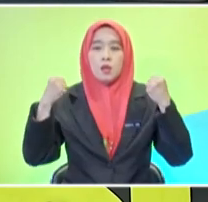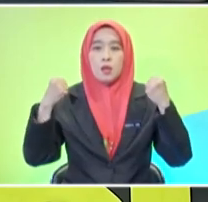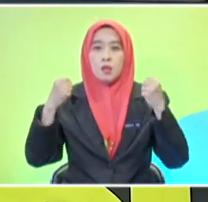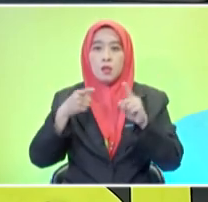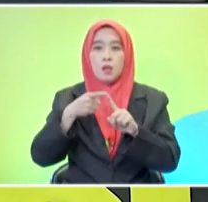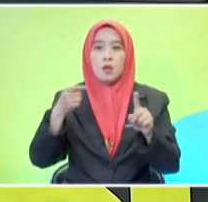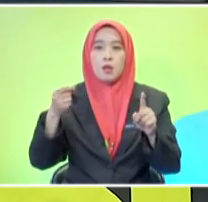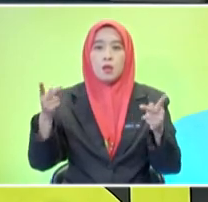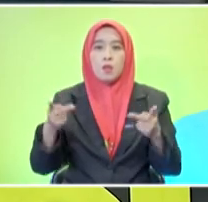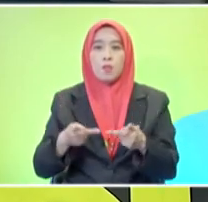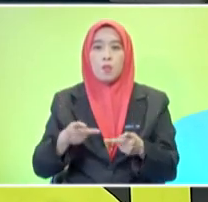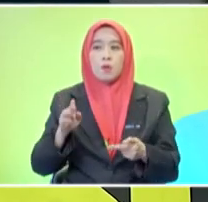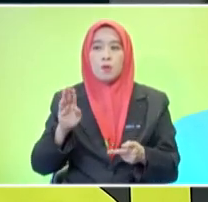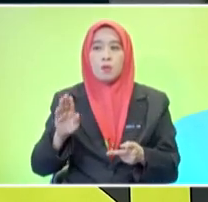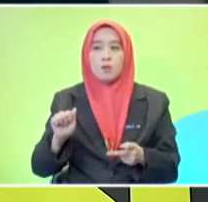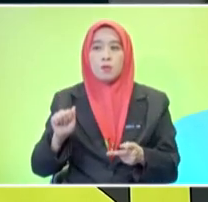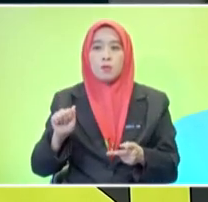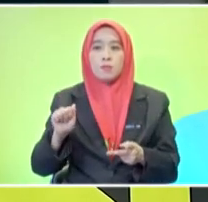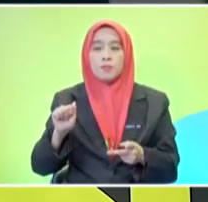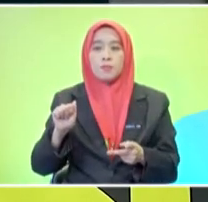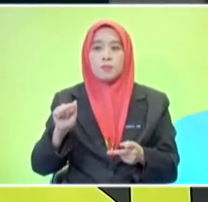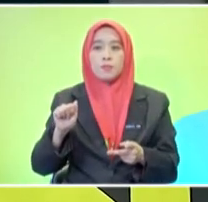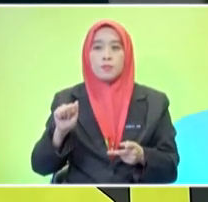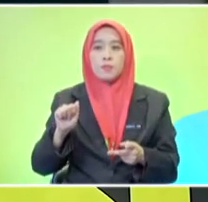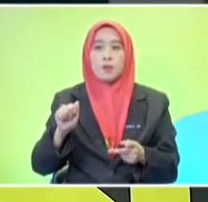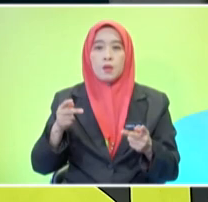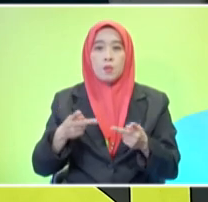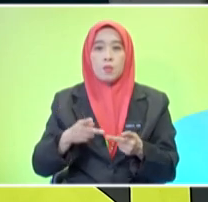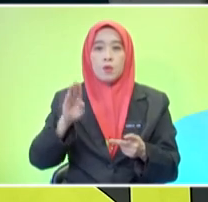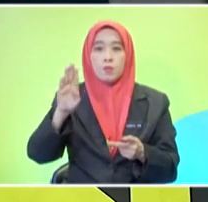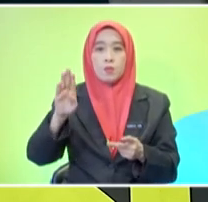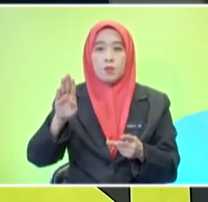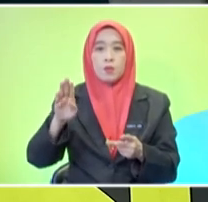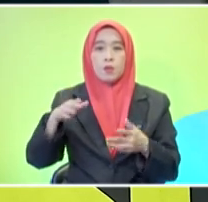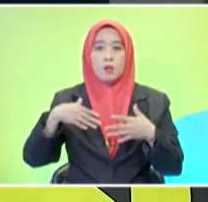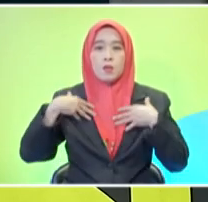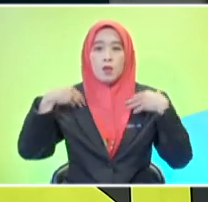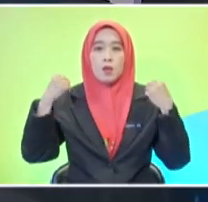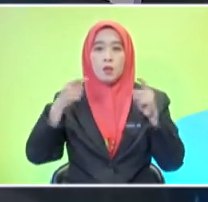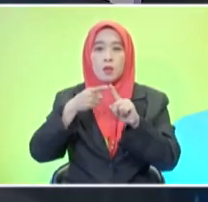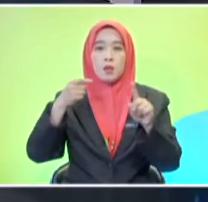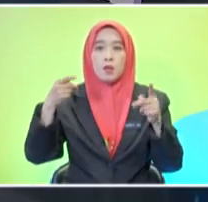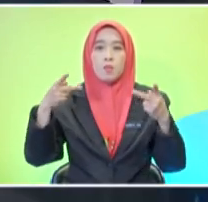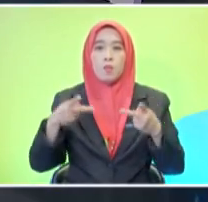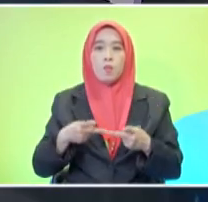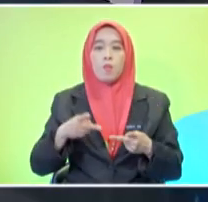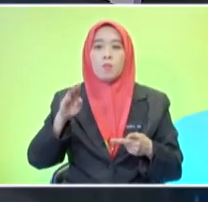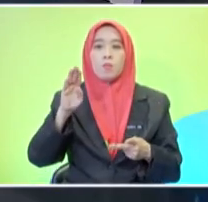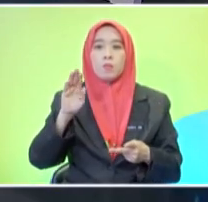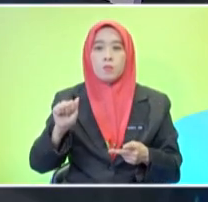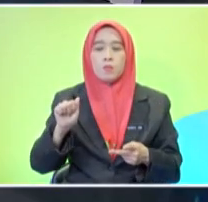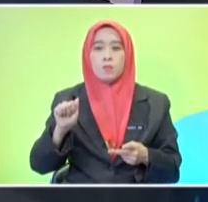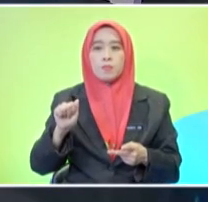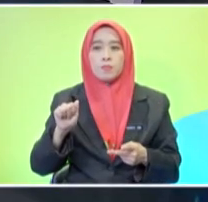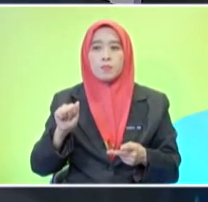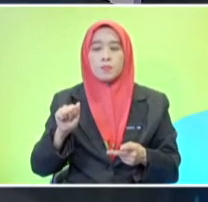in this pot. Right. Okay, so pot B is much healthier than pot A. Okay. Okay, the reason why? Why do you think is